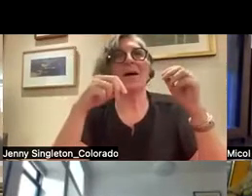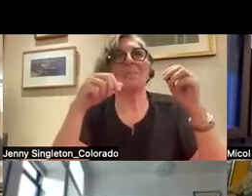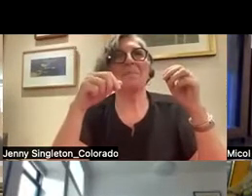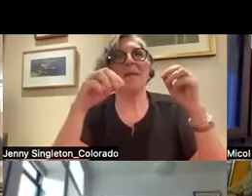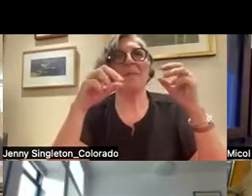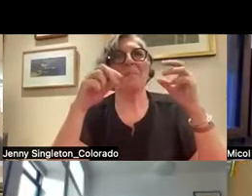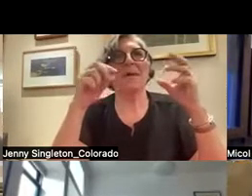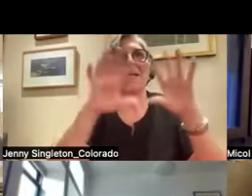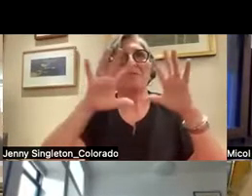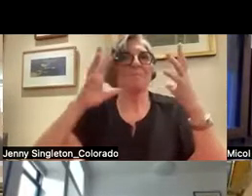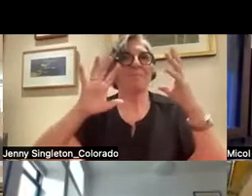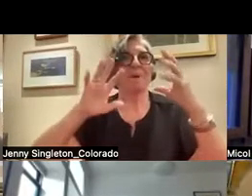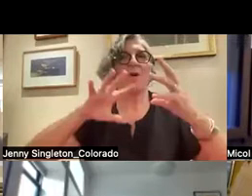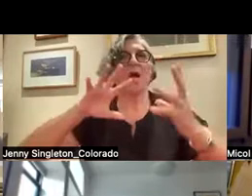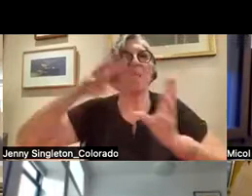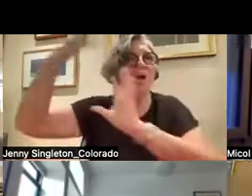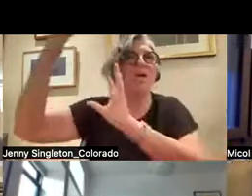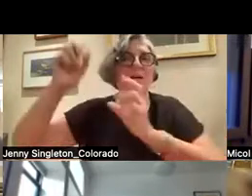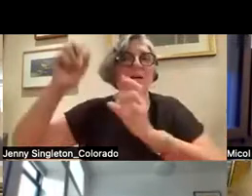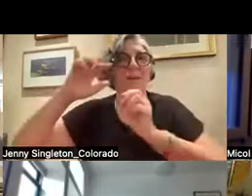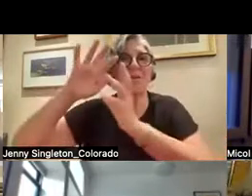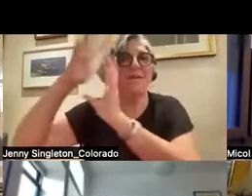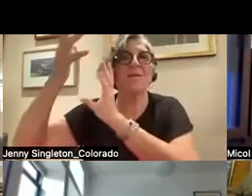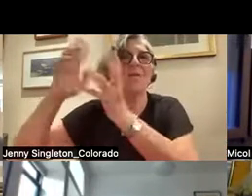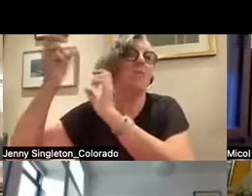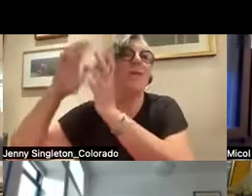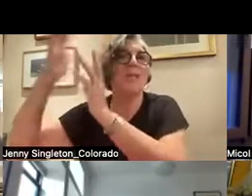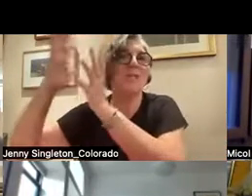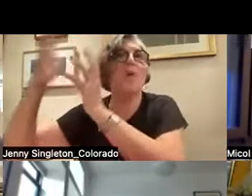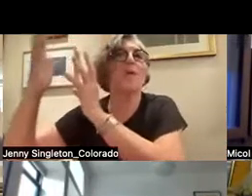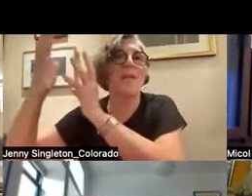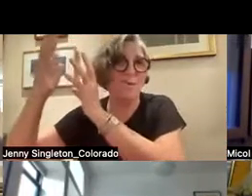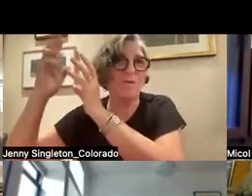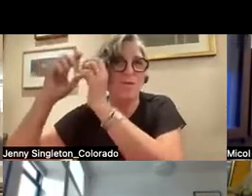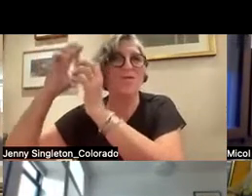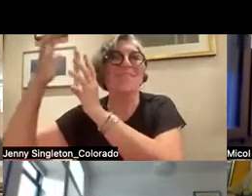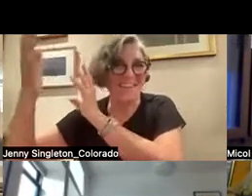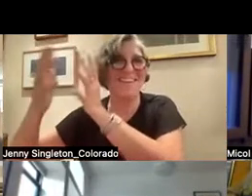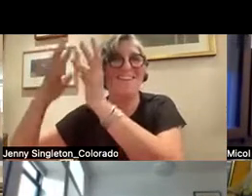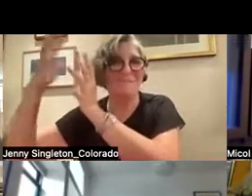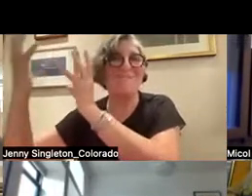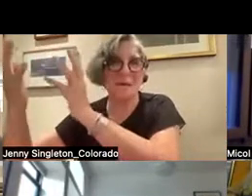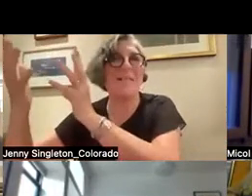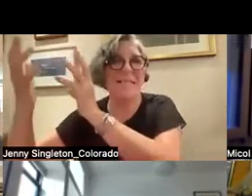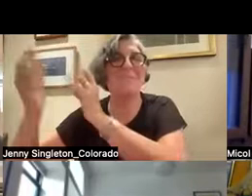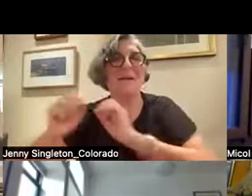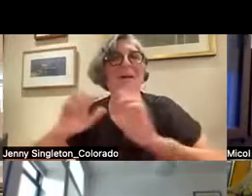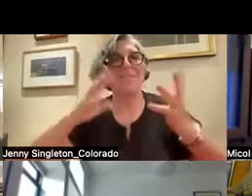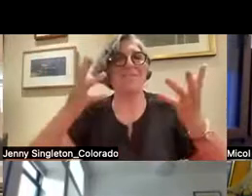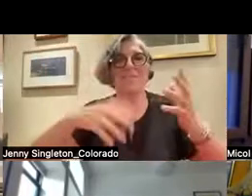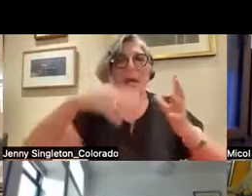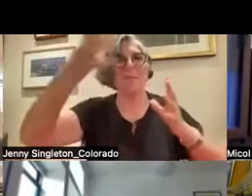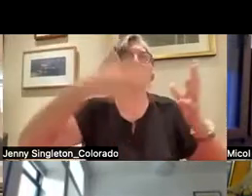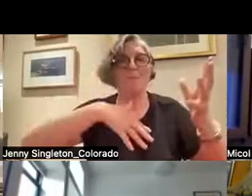French, but we're not part of a sort of Indo-European spoken language family.